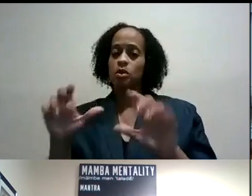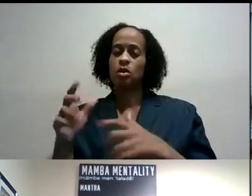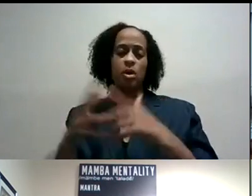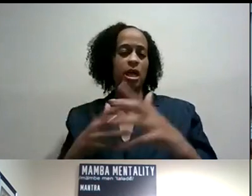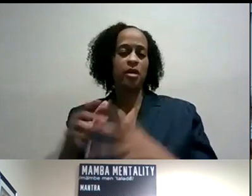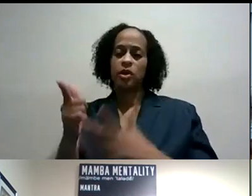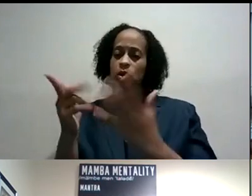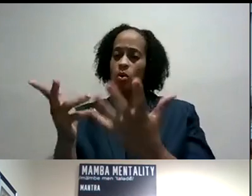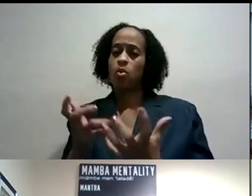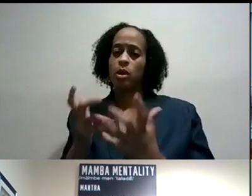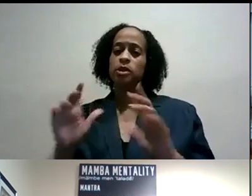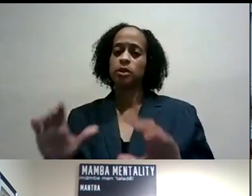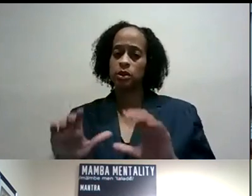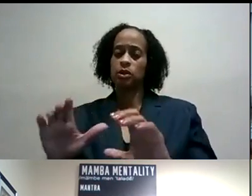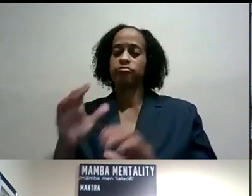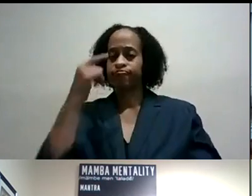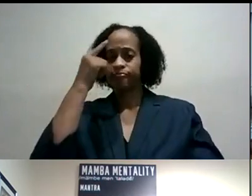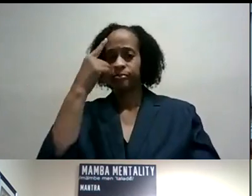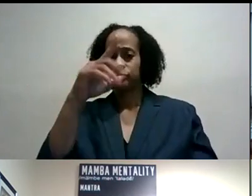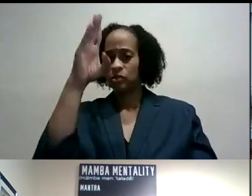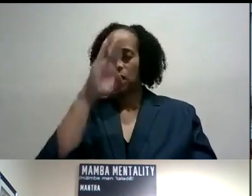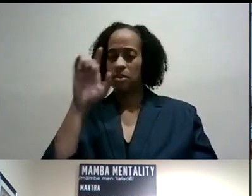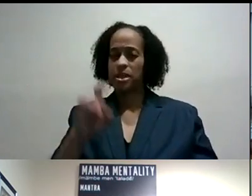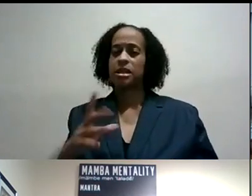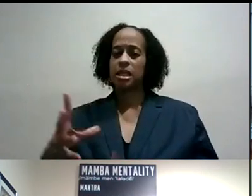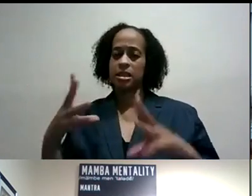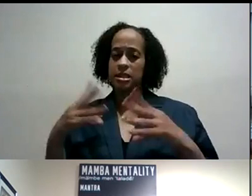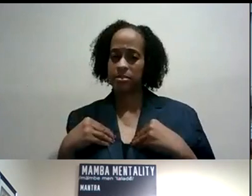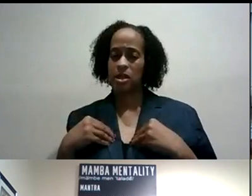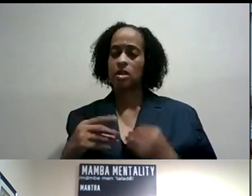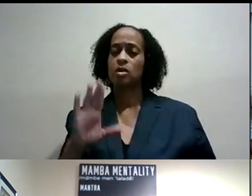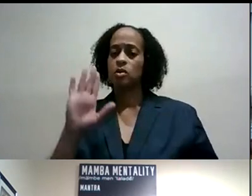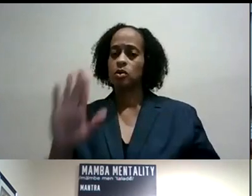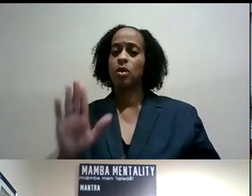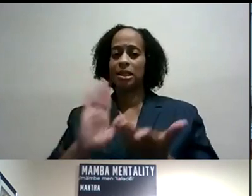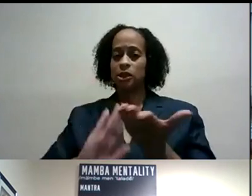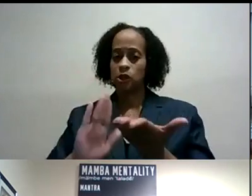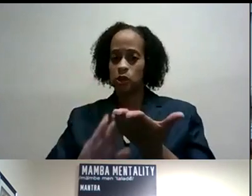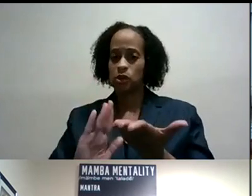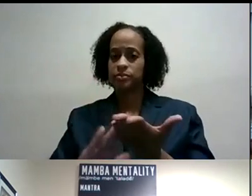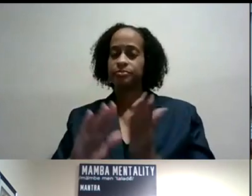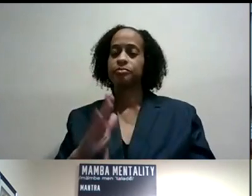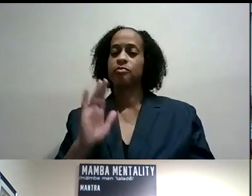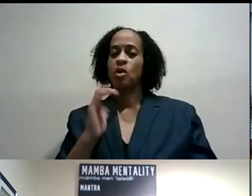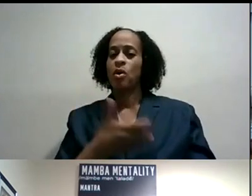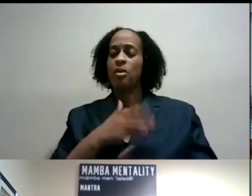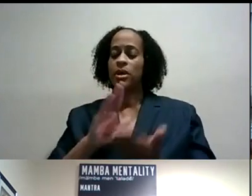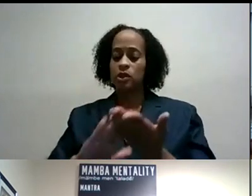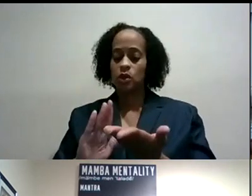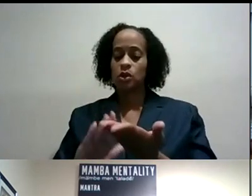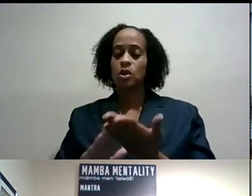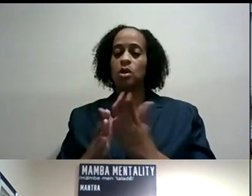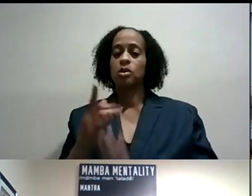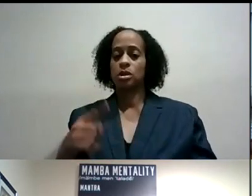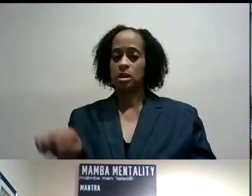whatever you want to do, thinking that God must accept your excuses or our excuses, if I may go